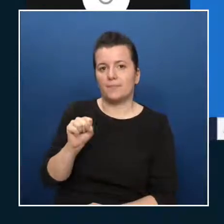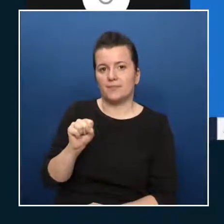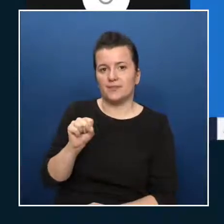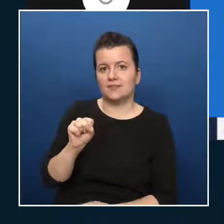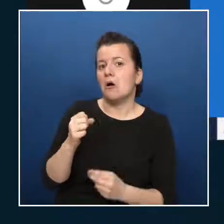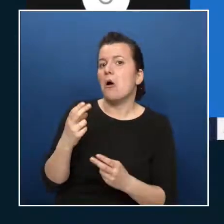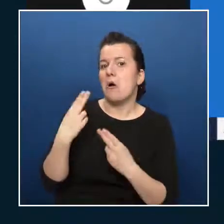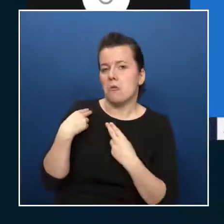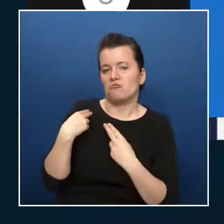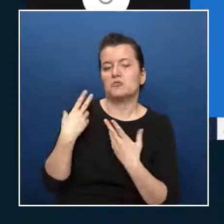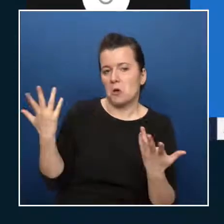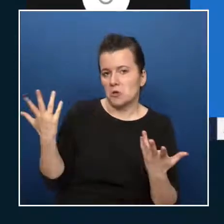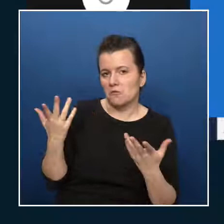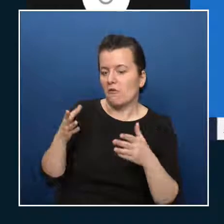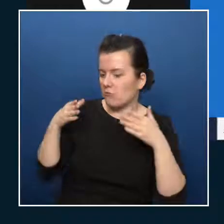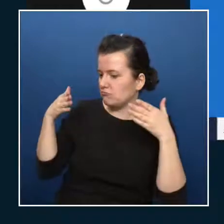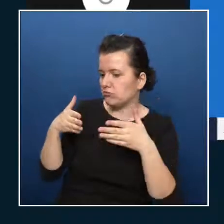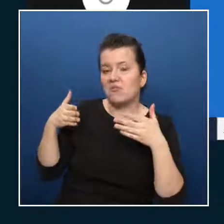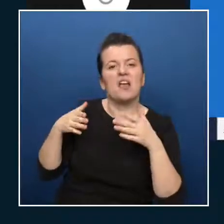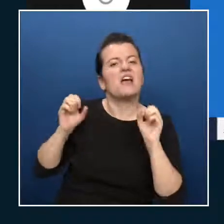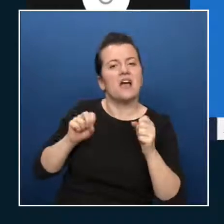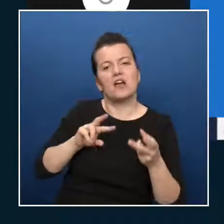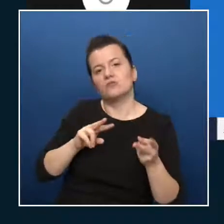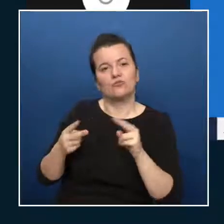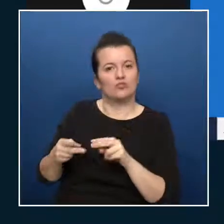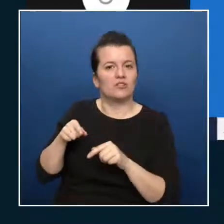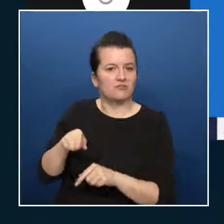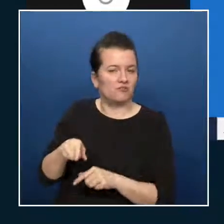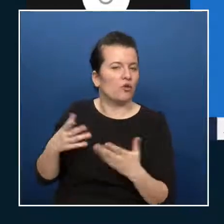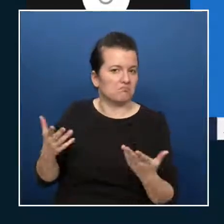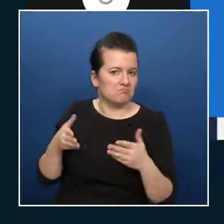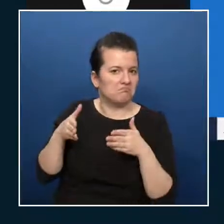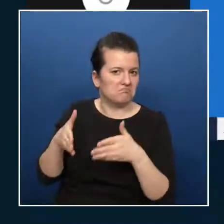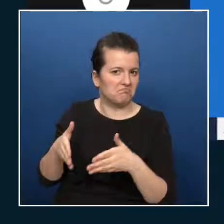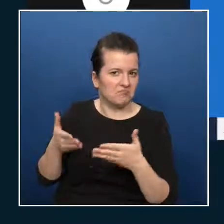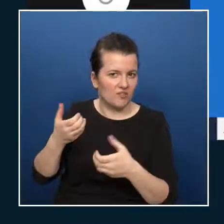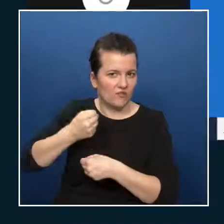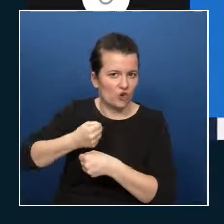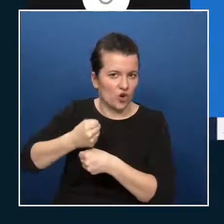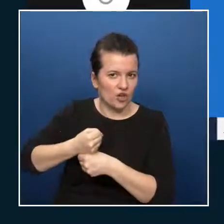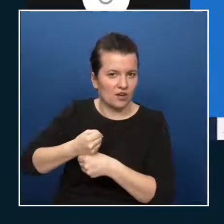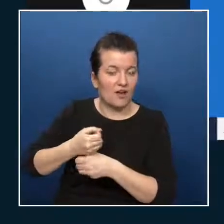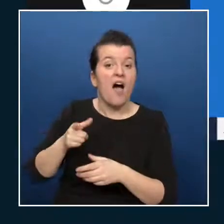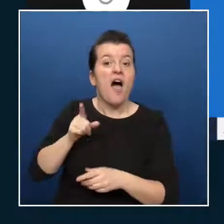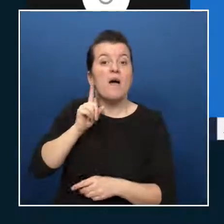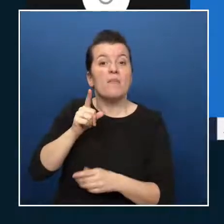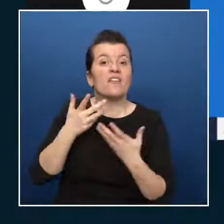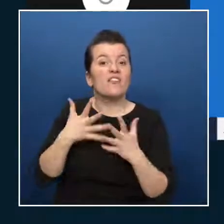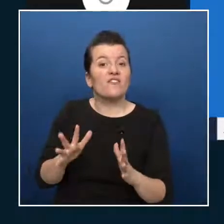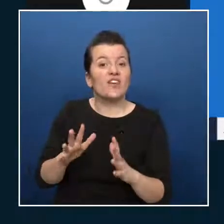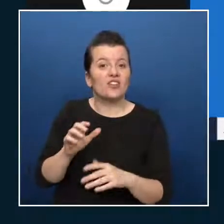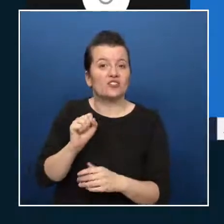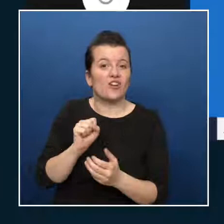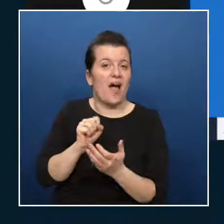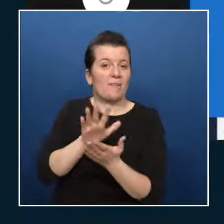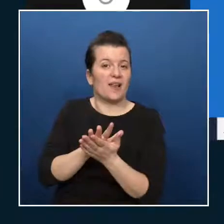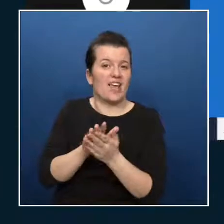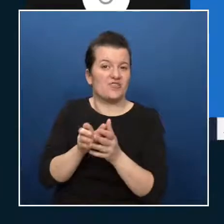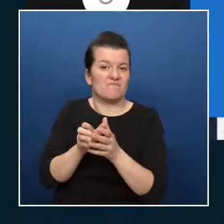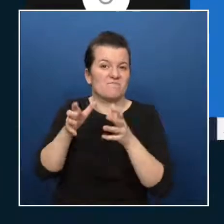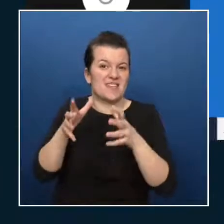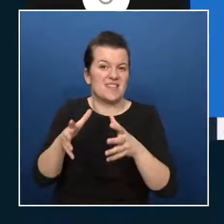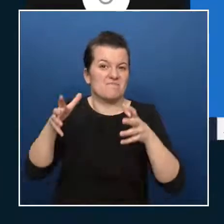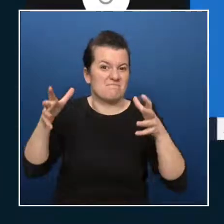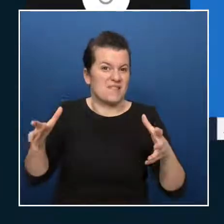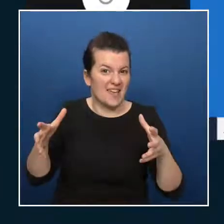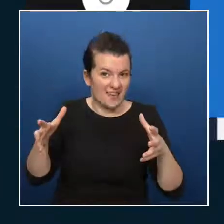begin to go into infrastructure as a service. At that time, your application is large enough to actually have a dedicated engineering